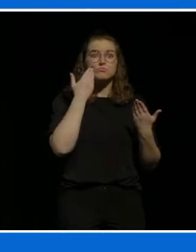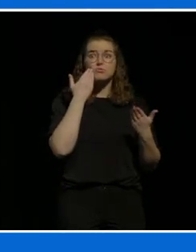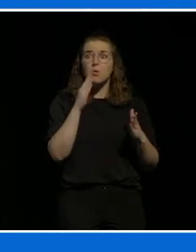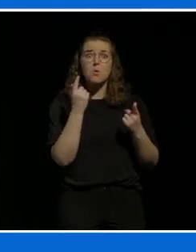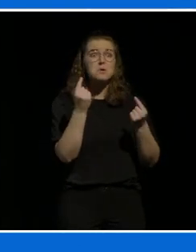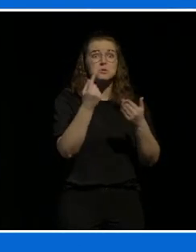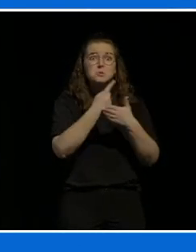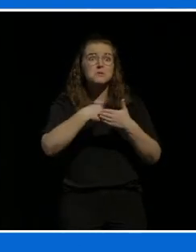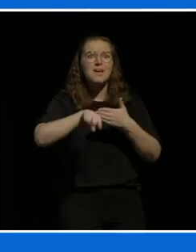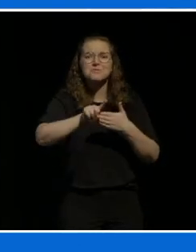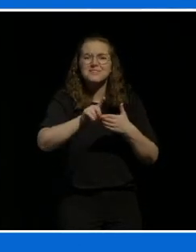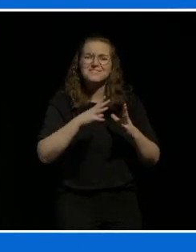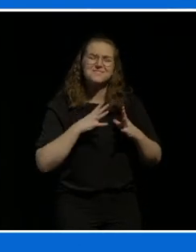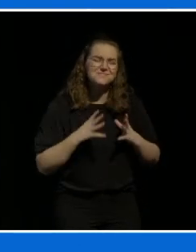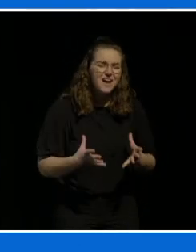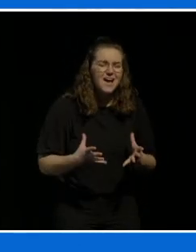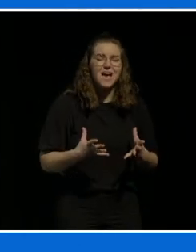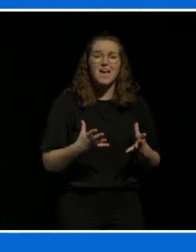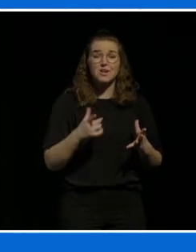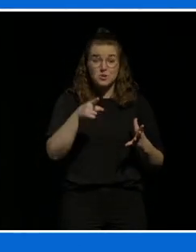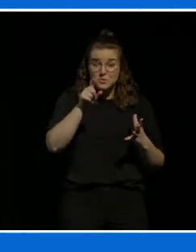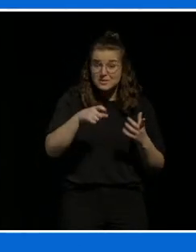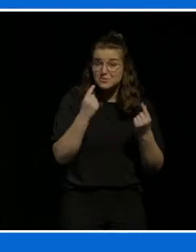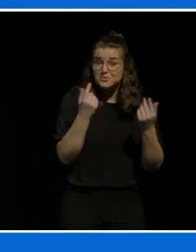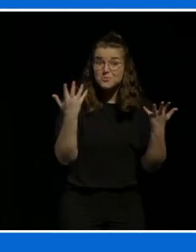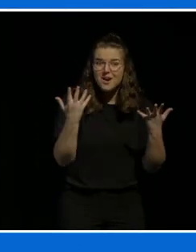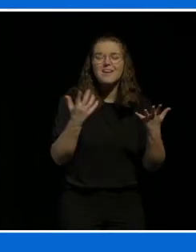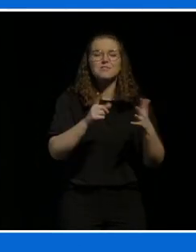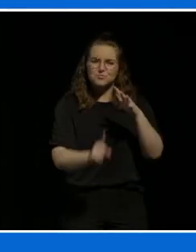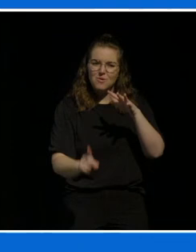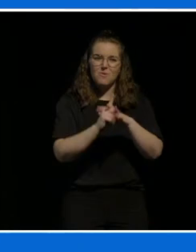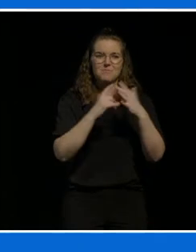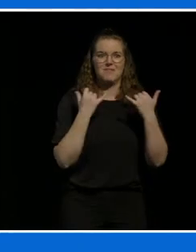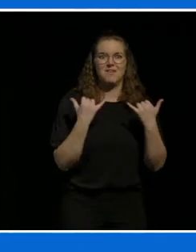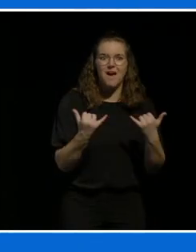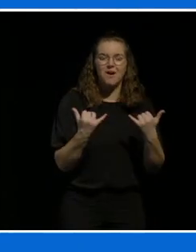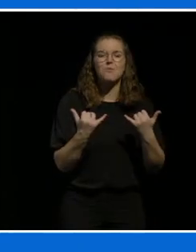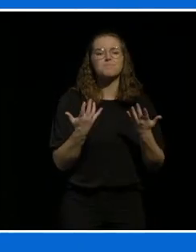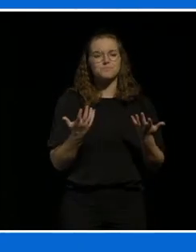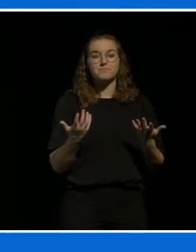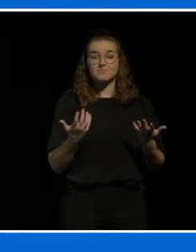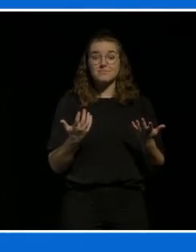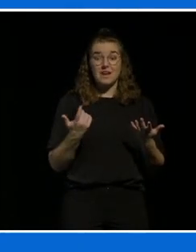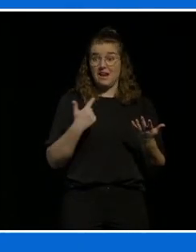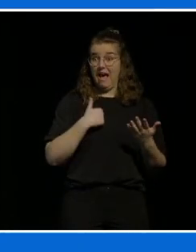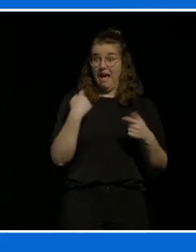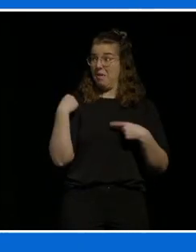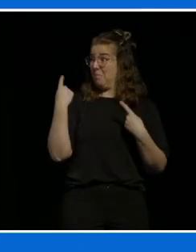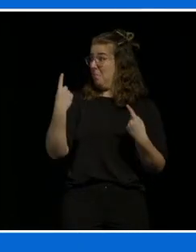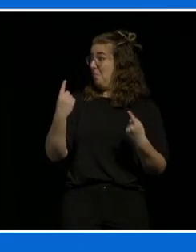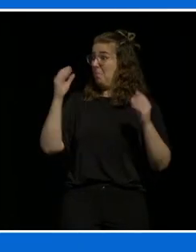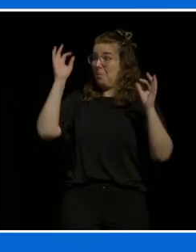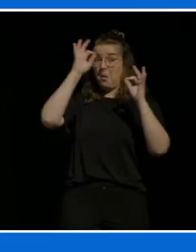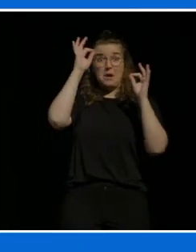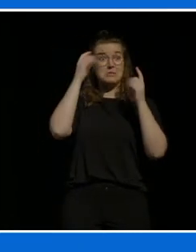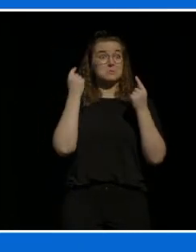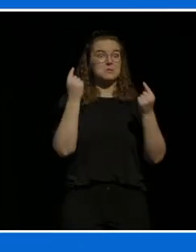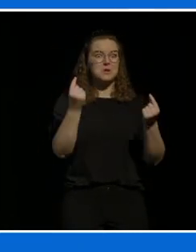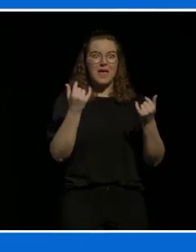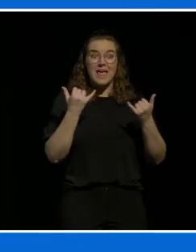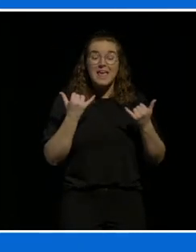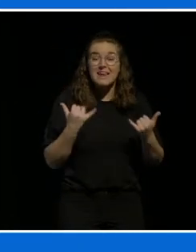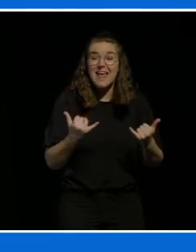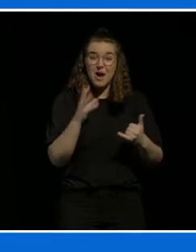think that's what inspired me to share my story. I was like, I have no idea where this is going to take me. And now, 6 years later, I'm in a couple advertisements